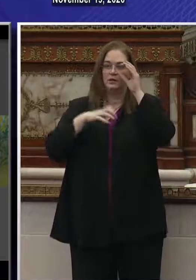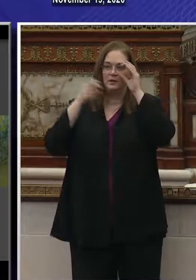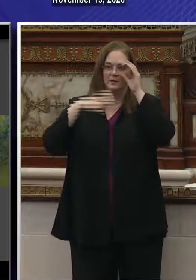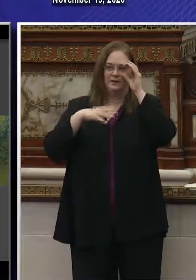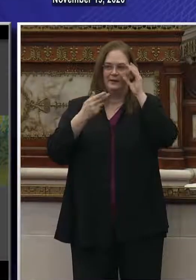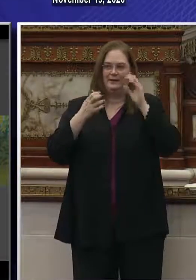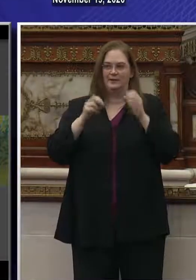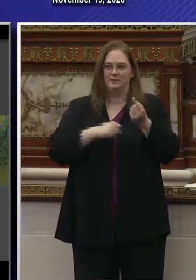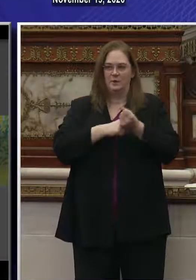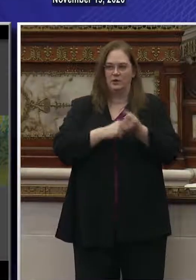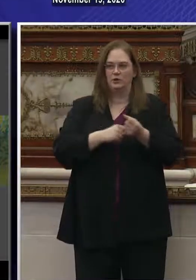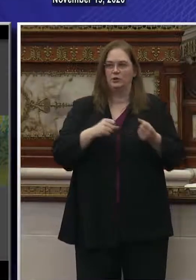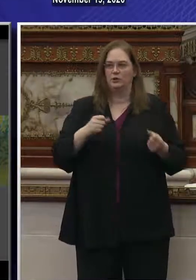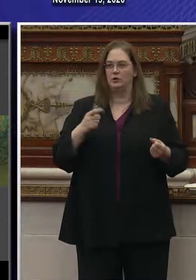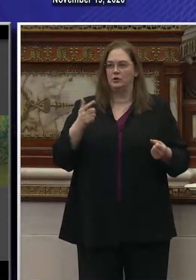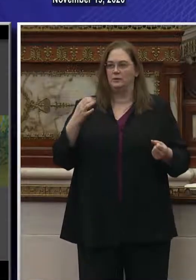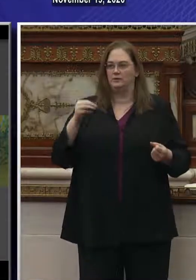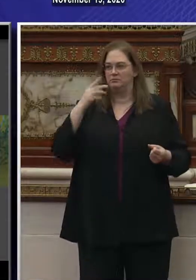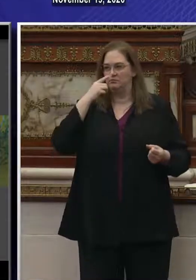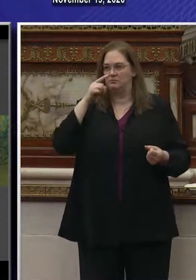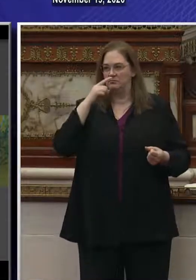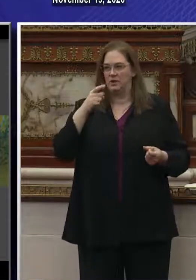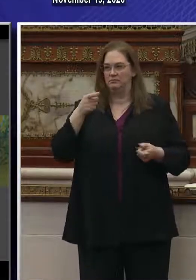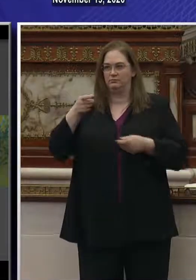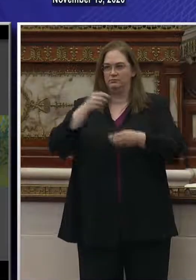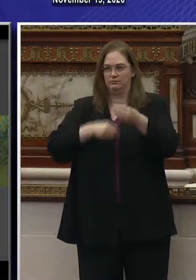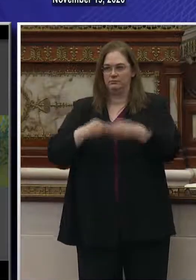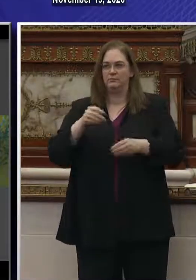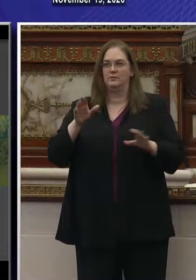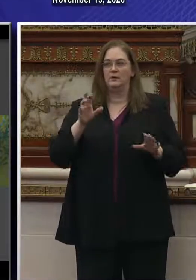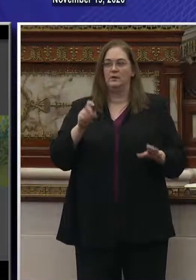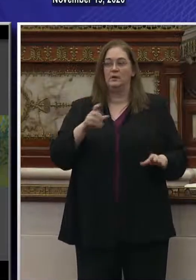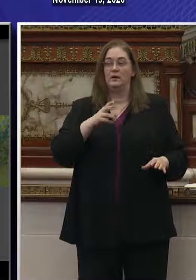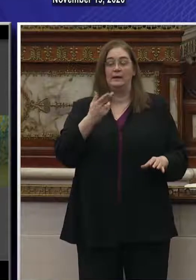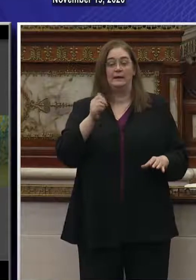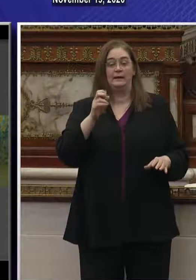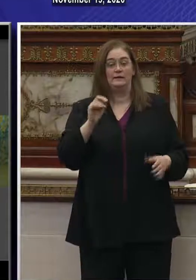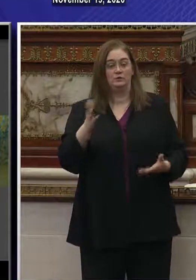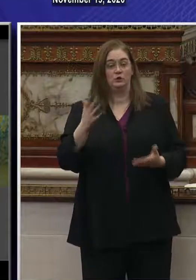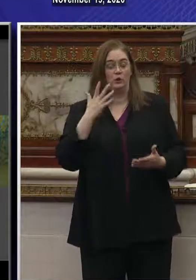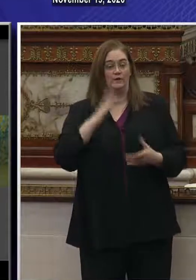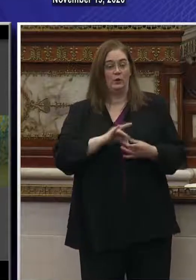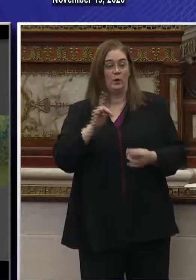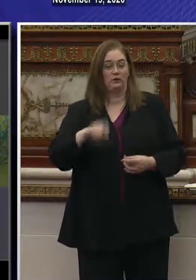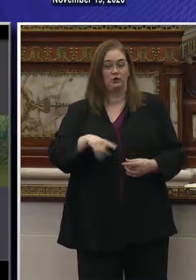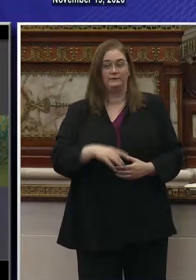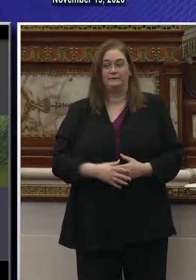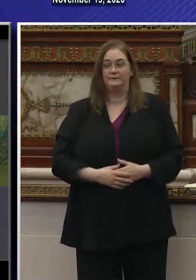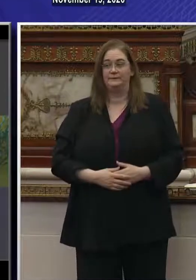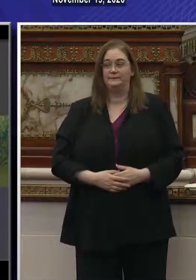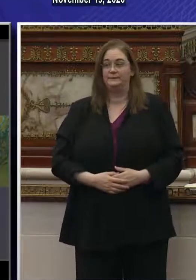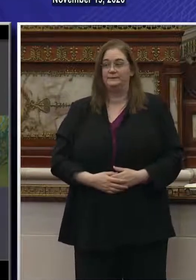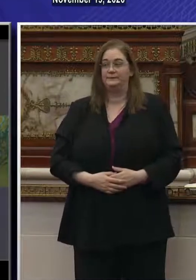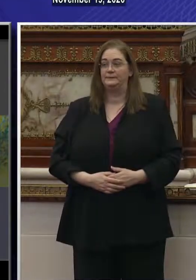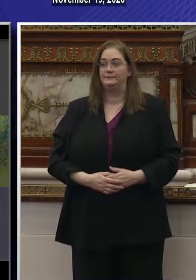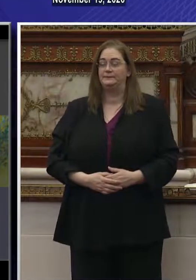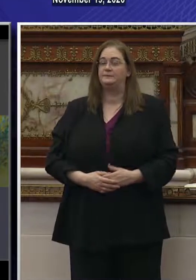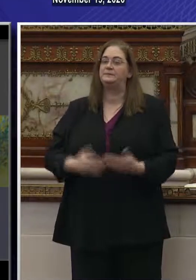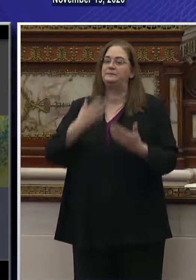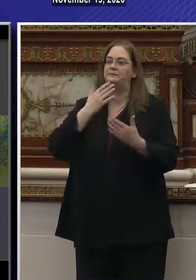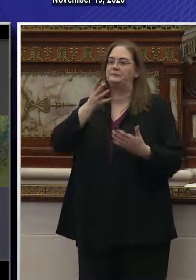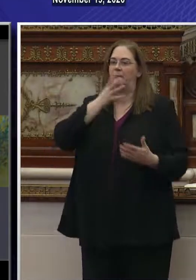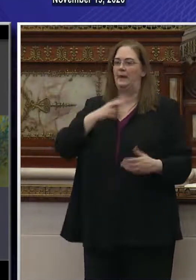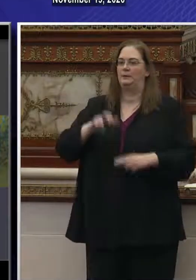is a sponsor. Councilman Gim, if you don't mind holding for just a sec. Councilman Heenan, did you have a question? Thank you,